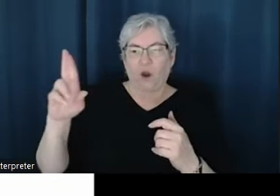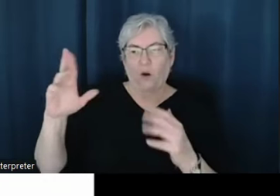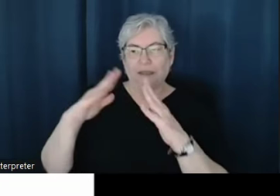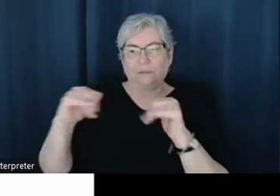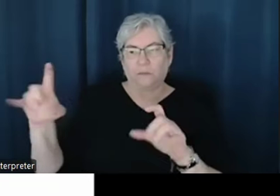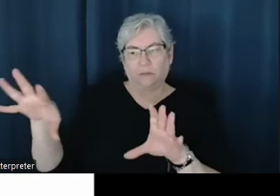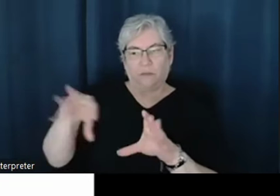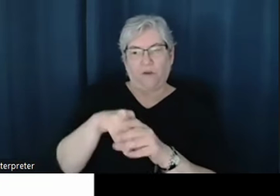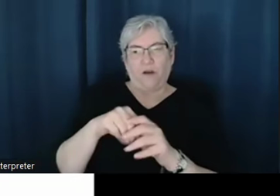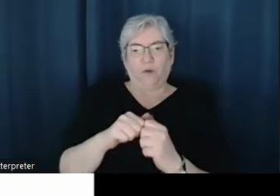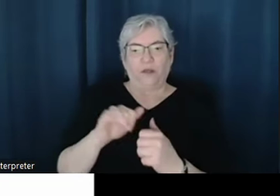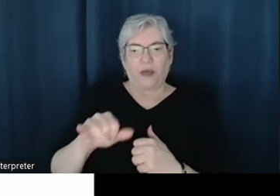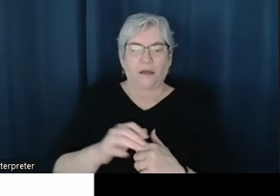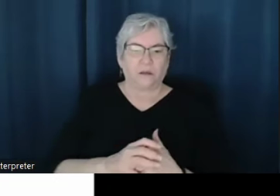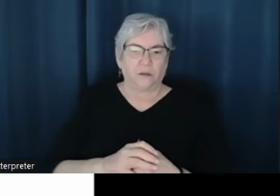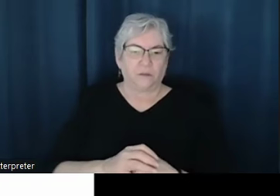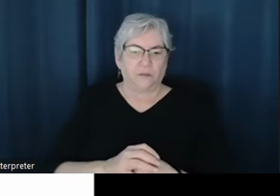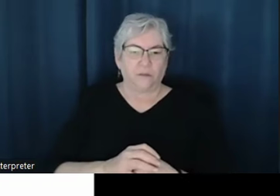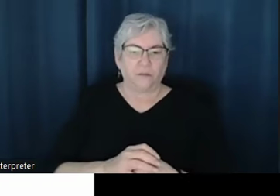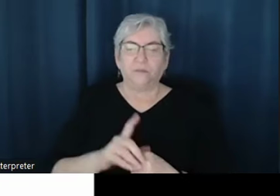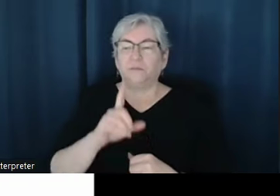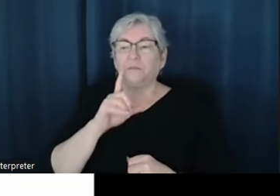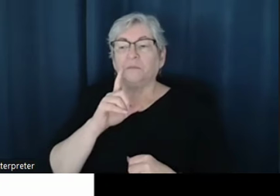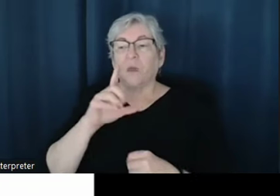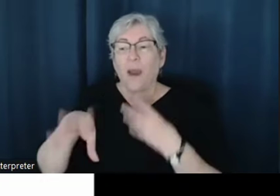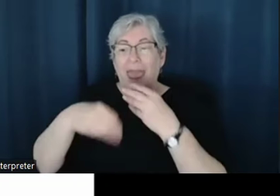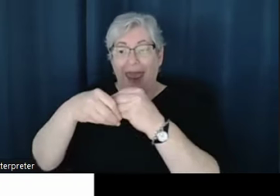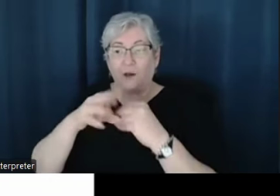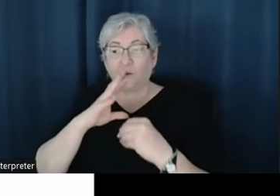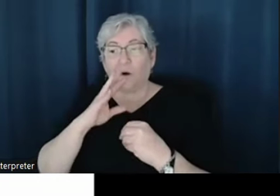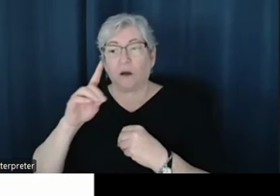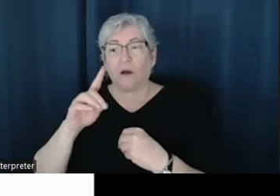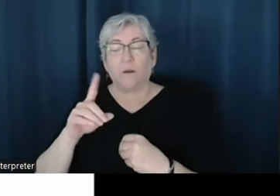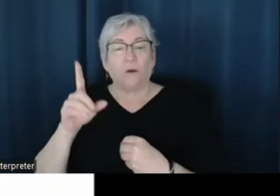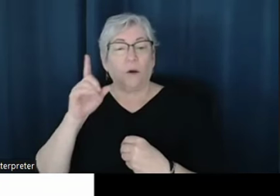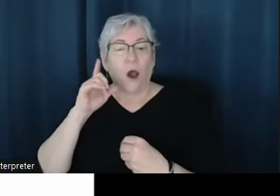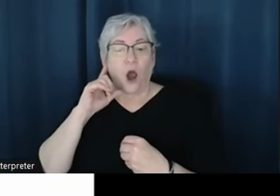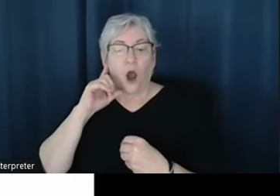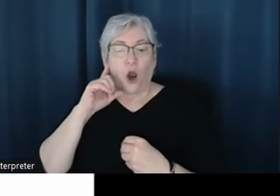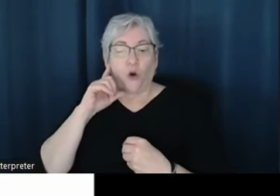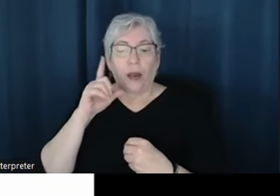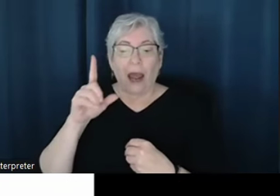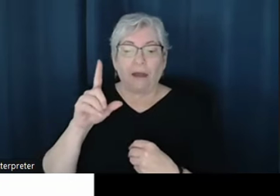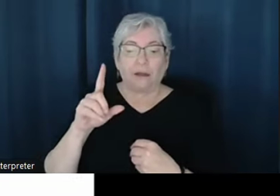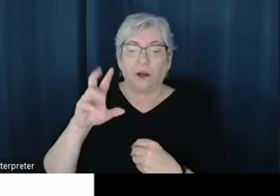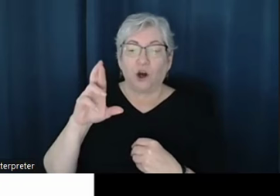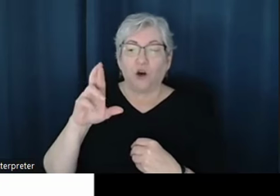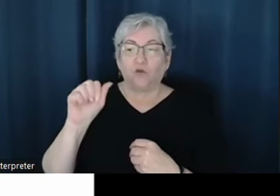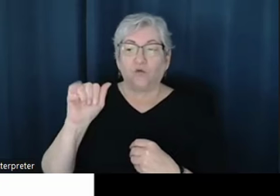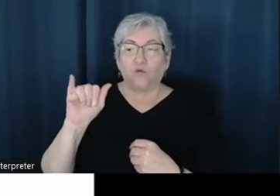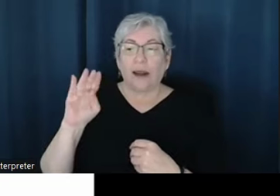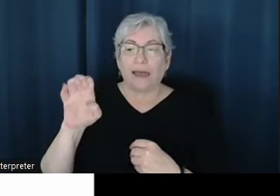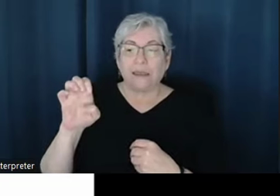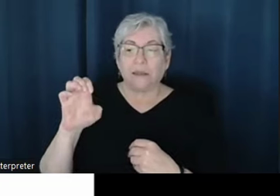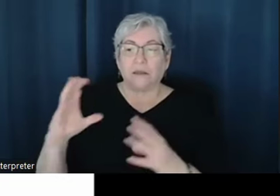engaged in. The other thing I wanted to say is, we heard at the RAISE Summit that in some states, the VR